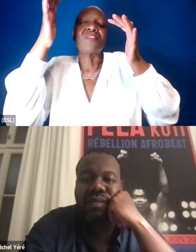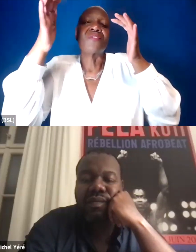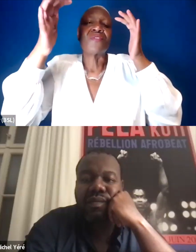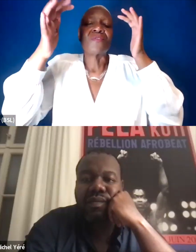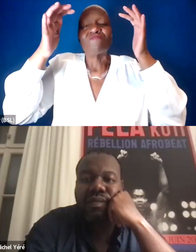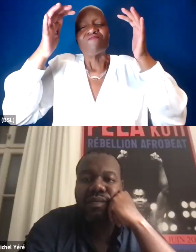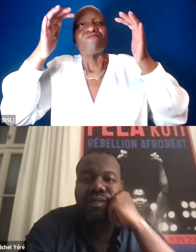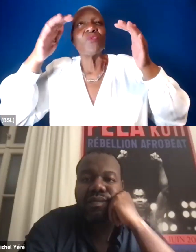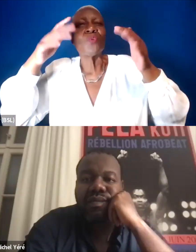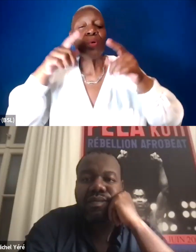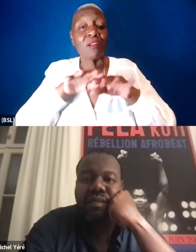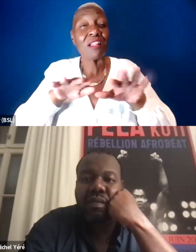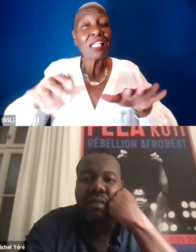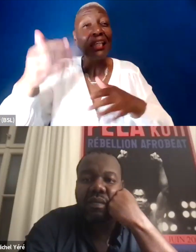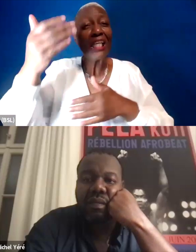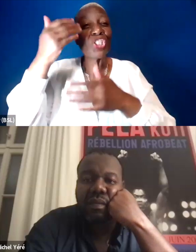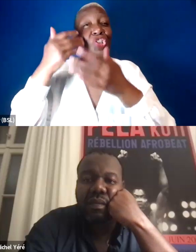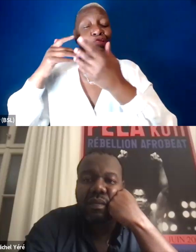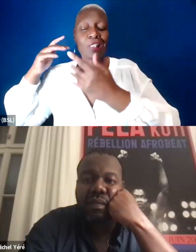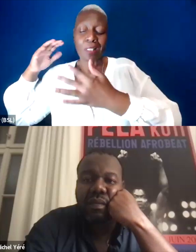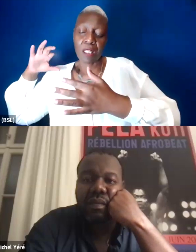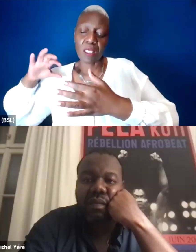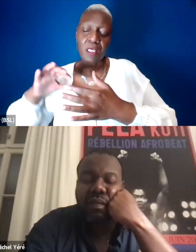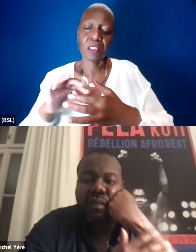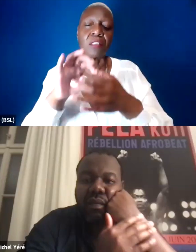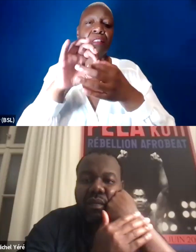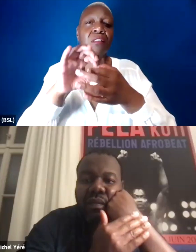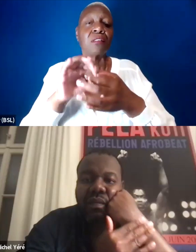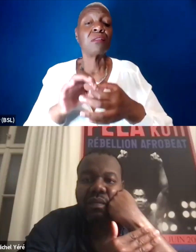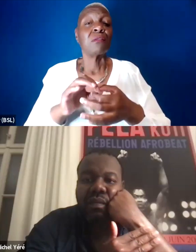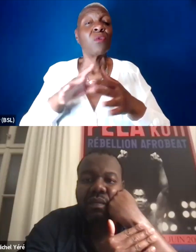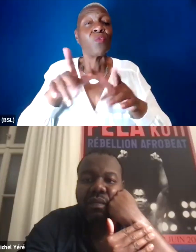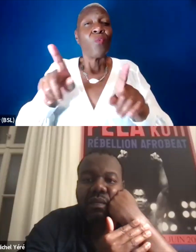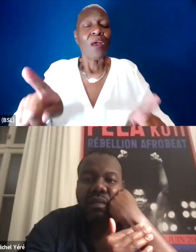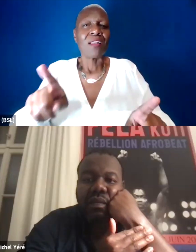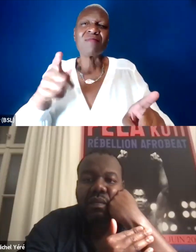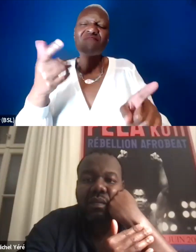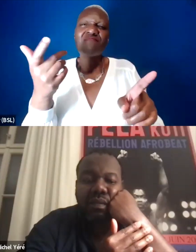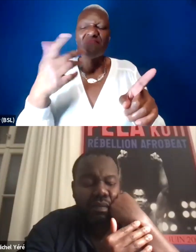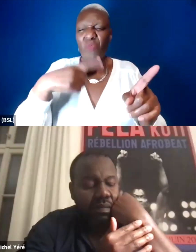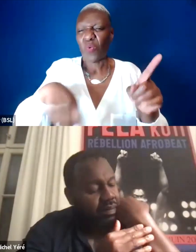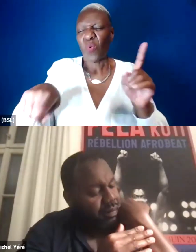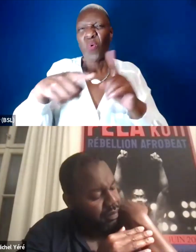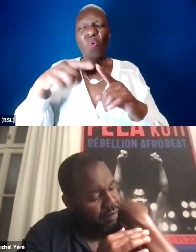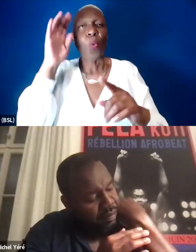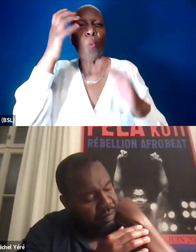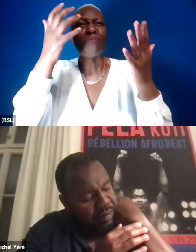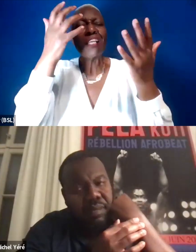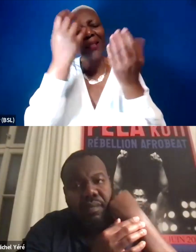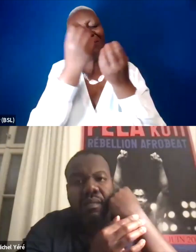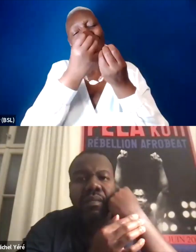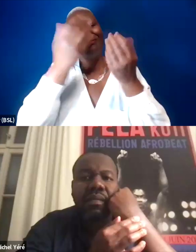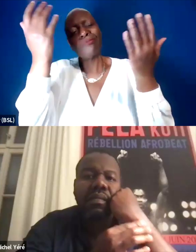toward the expanse of human history. Or when no longer fettered by the venomous bite of worry, or by